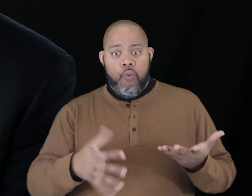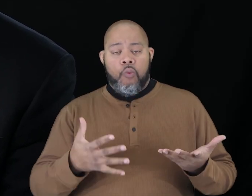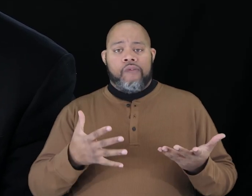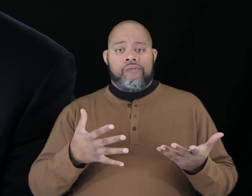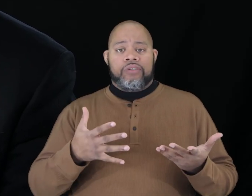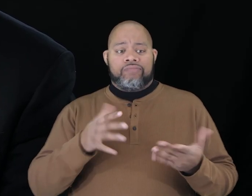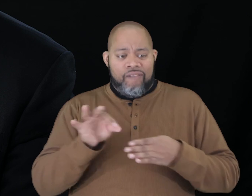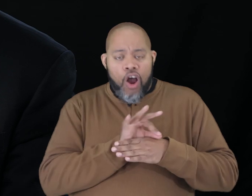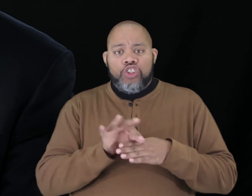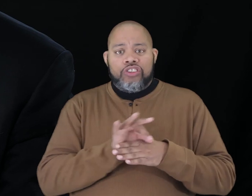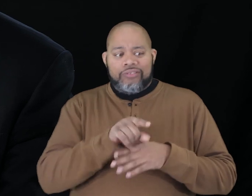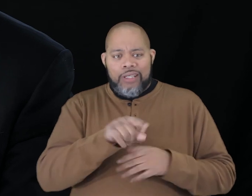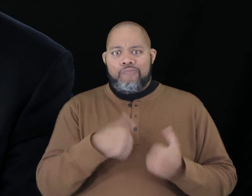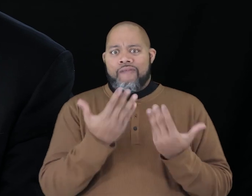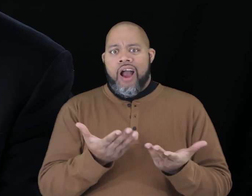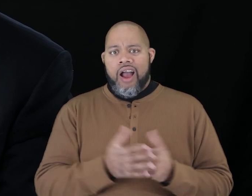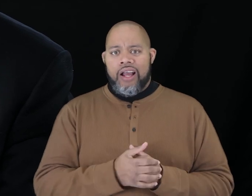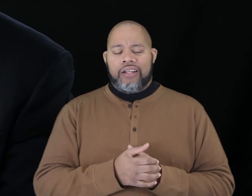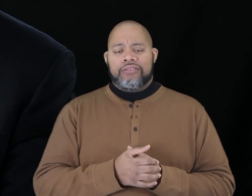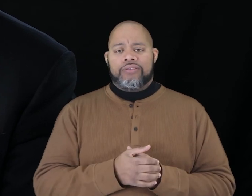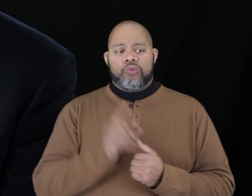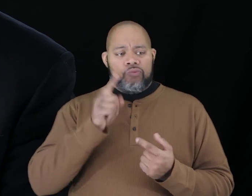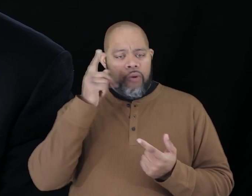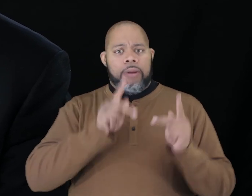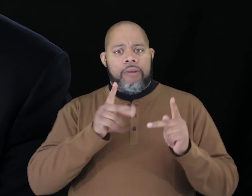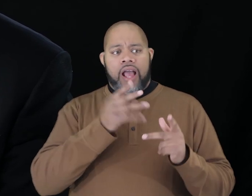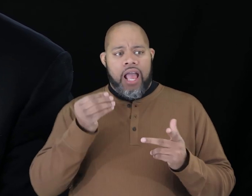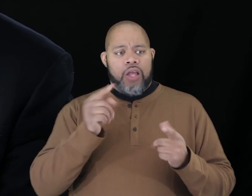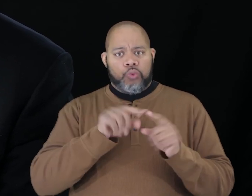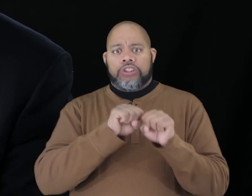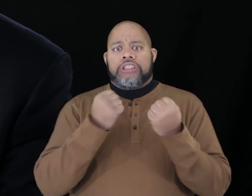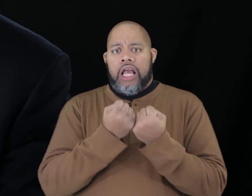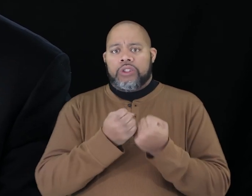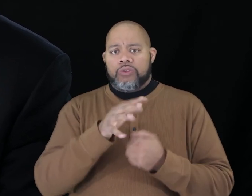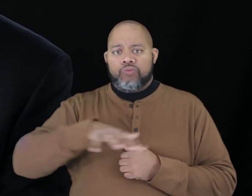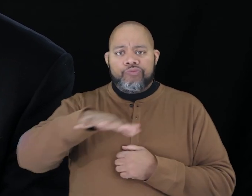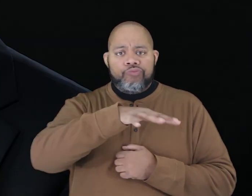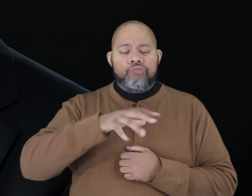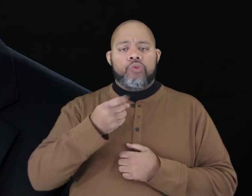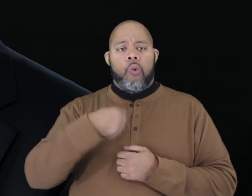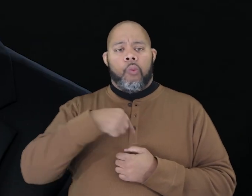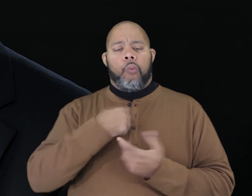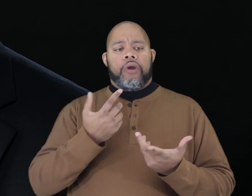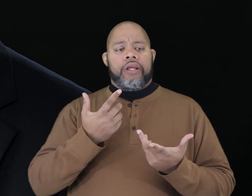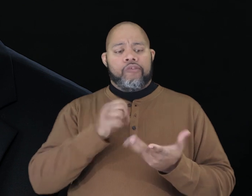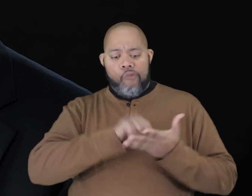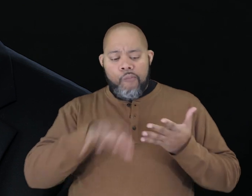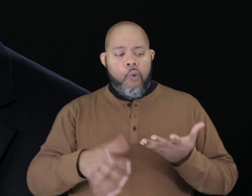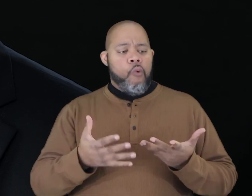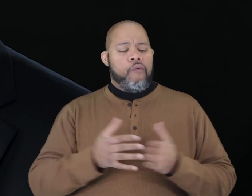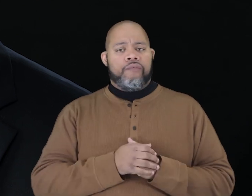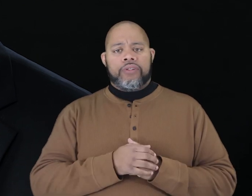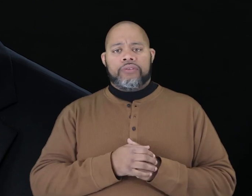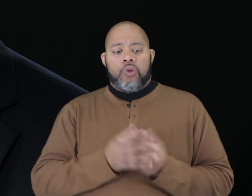removed the functions that they provide to people and to society. So we